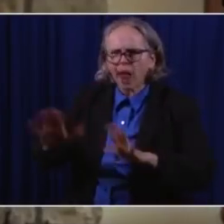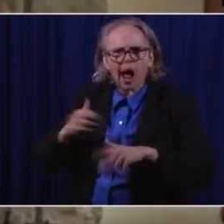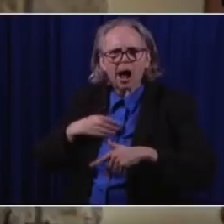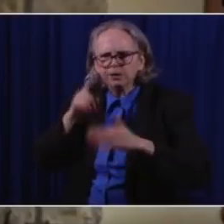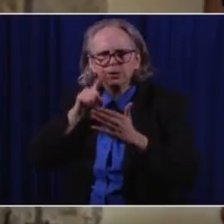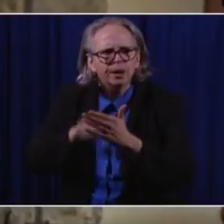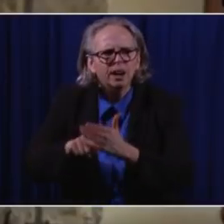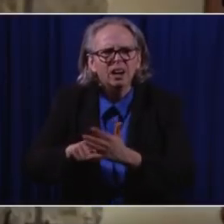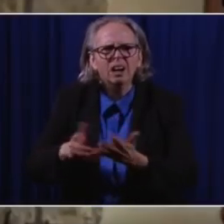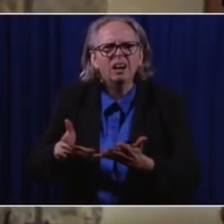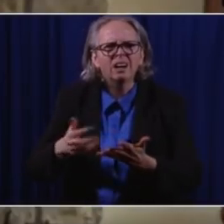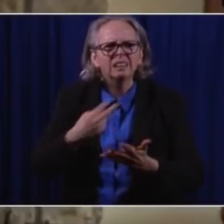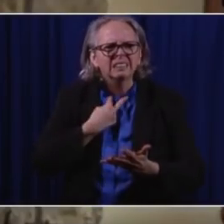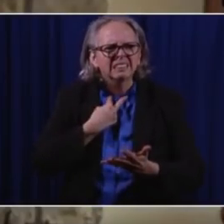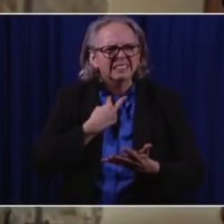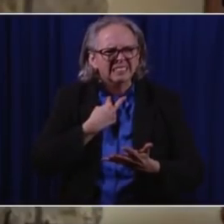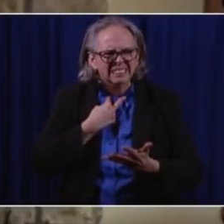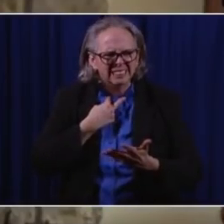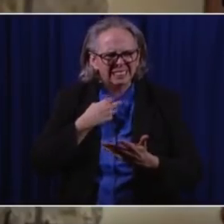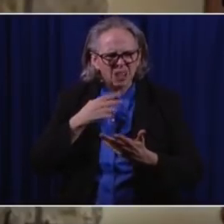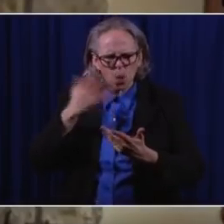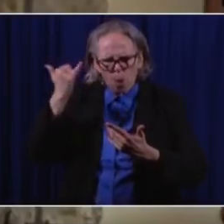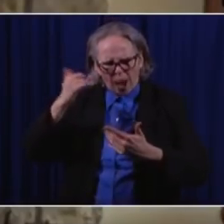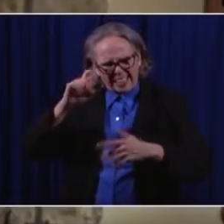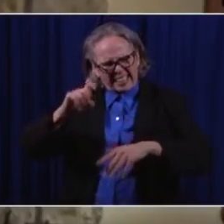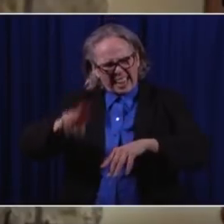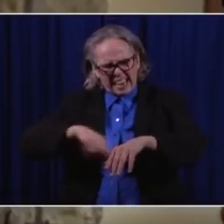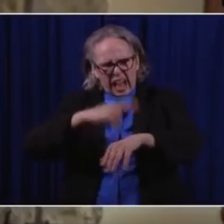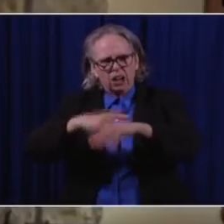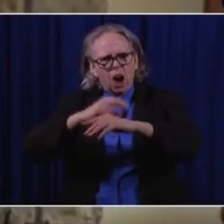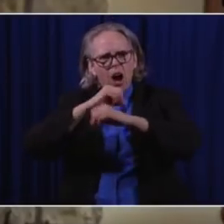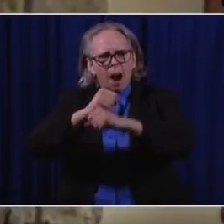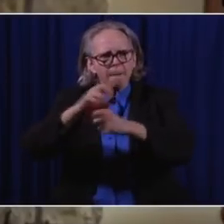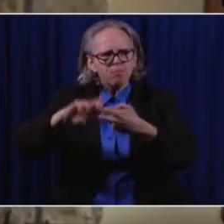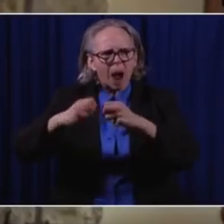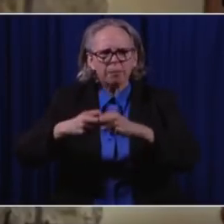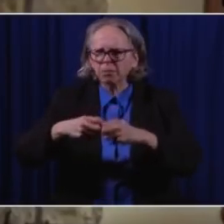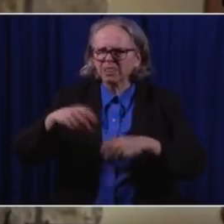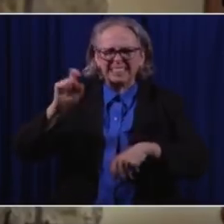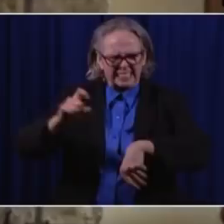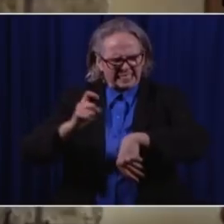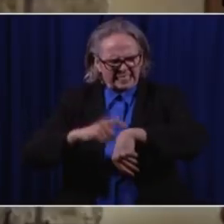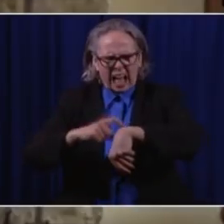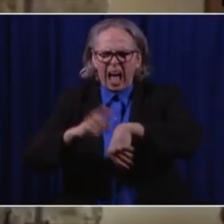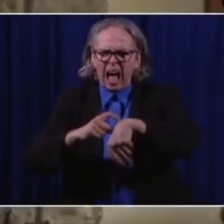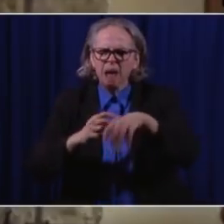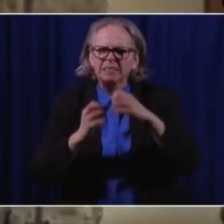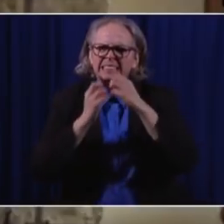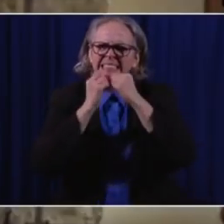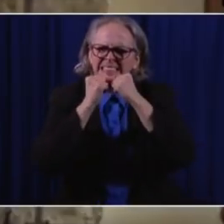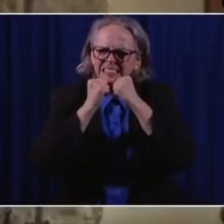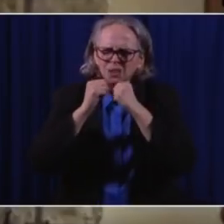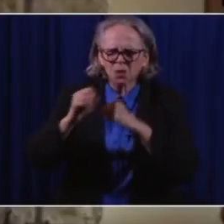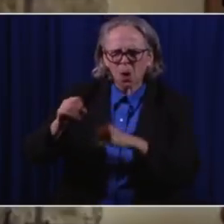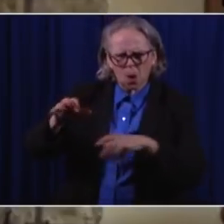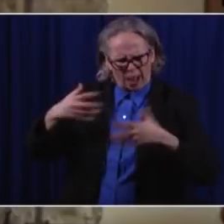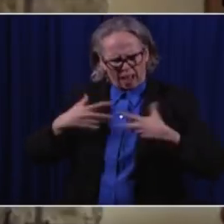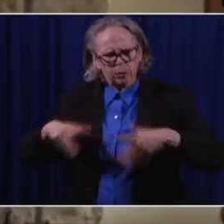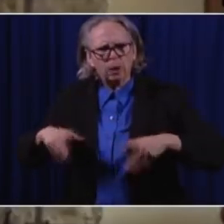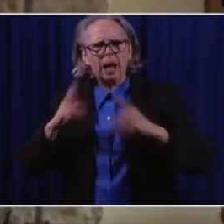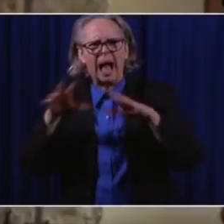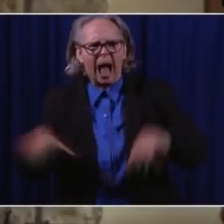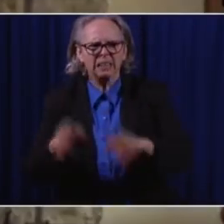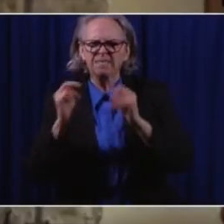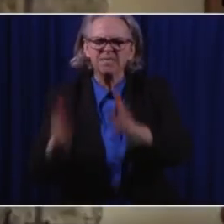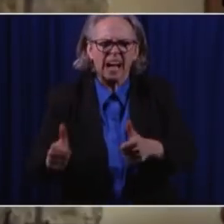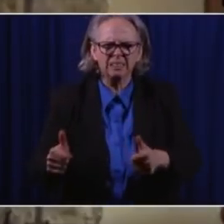the essence. We would have to act immediately. As governor, I would not have the ability to do that